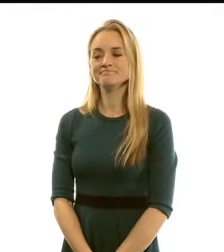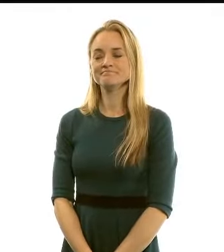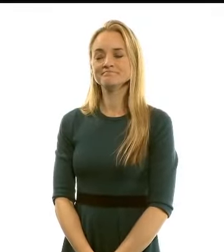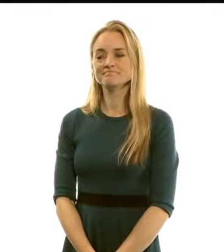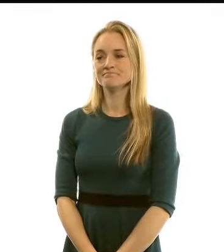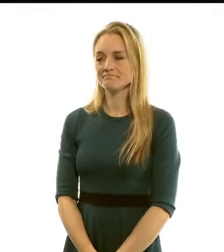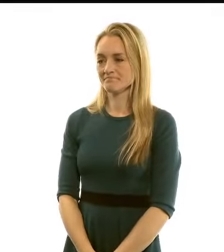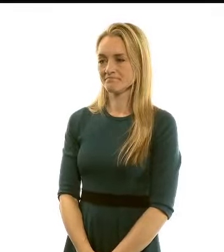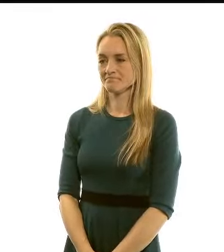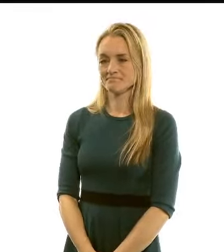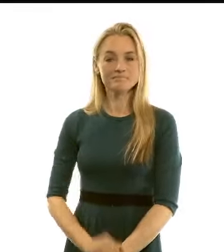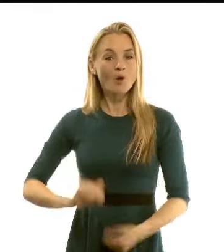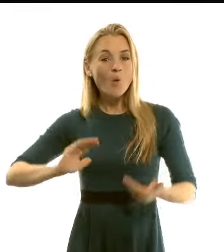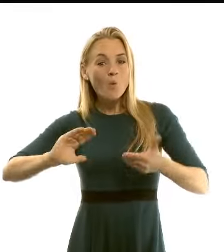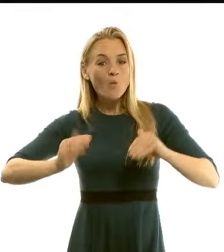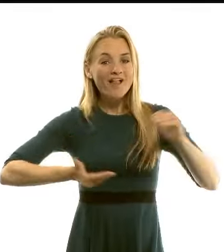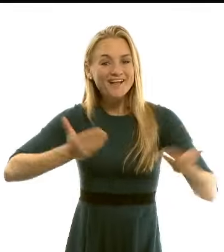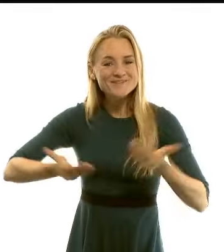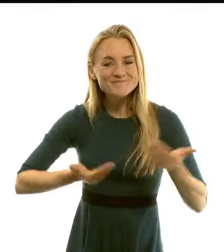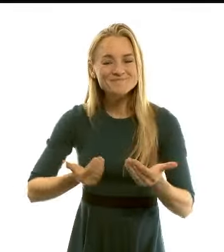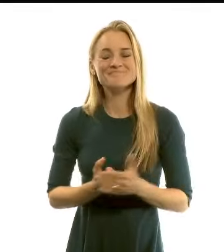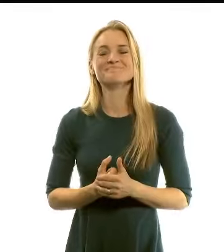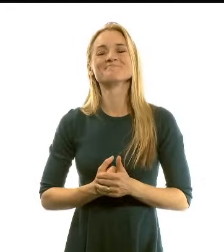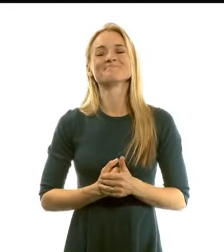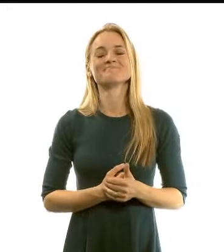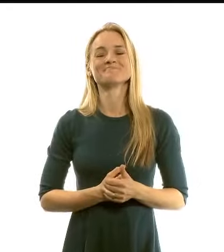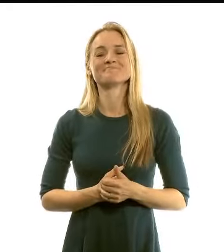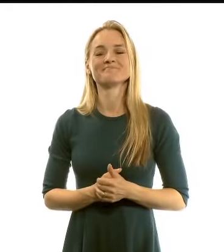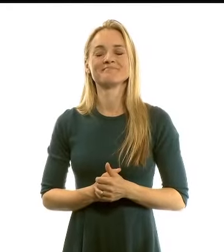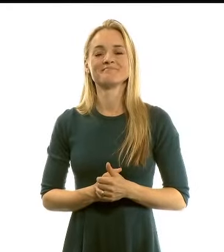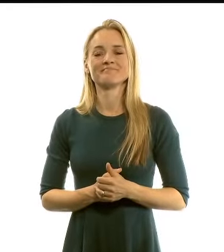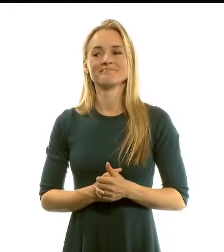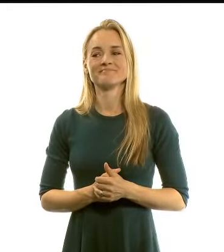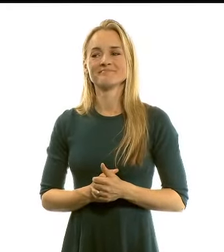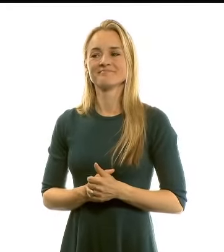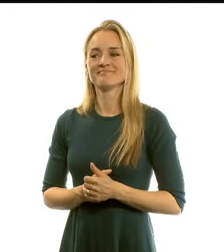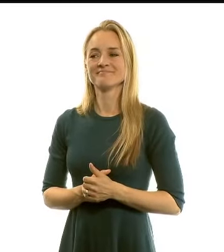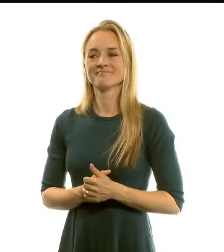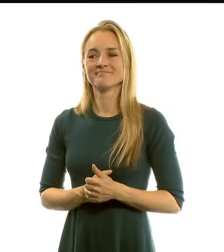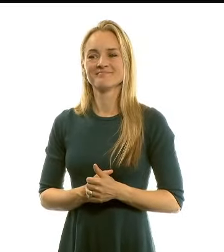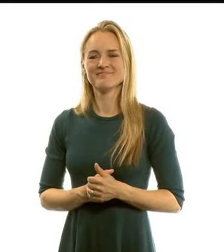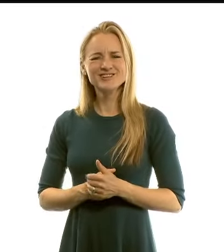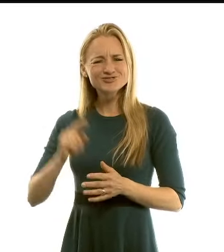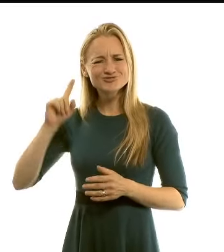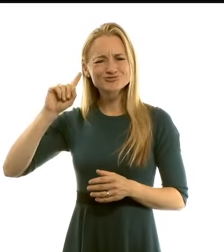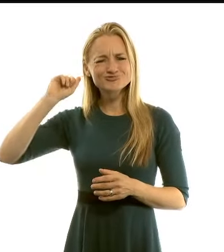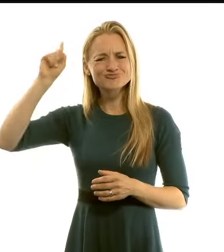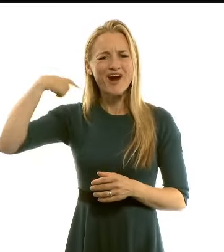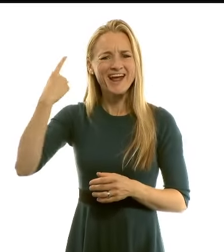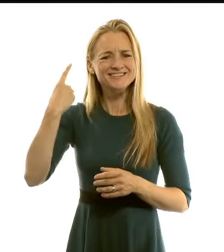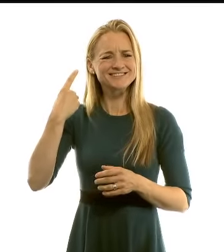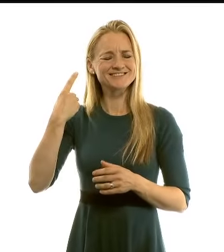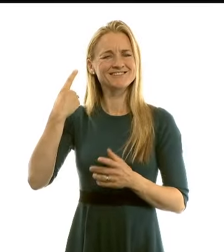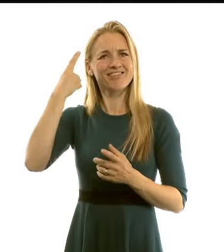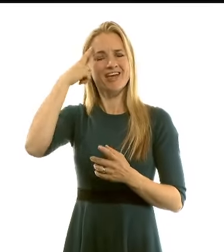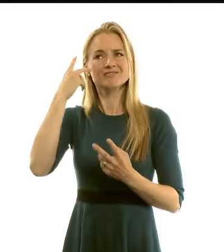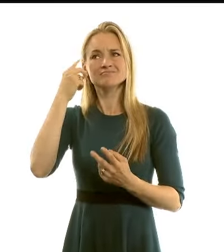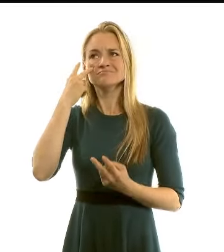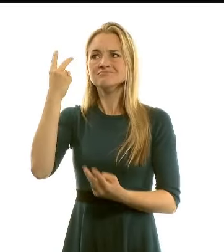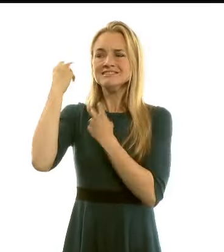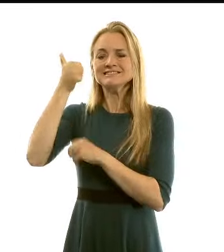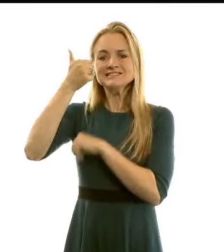Hey. Welcome. Please, sit. Welcome. It's kind of crazy to think about it, isn't it? This year is the 10th anniversary